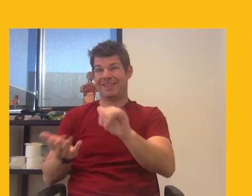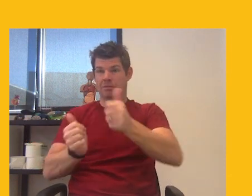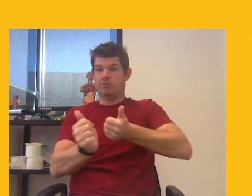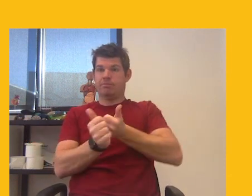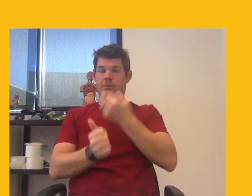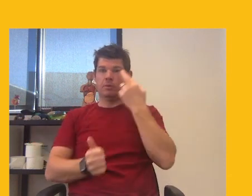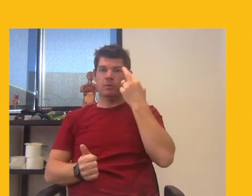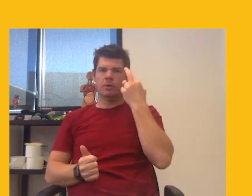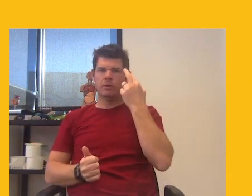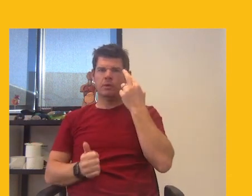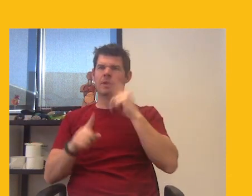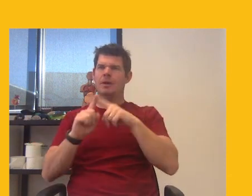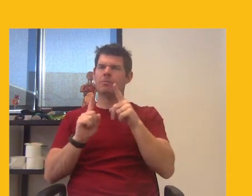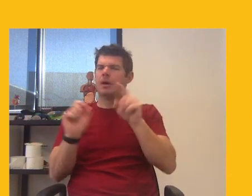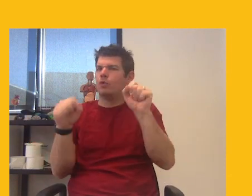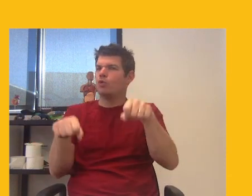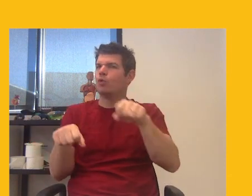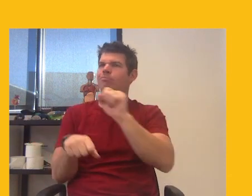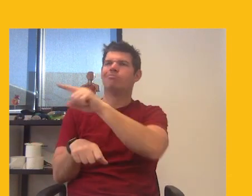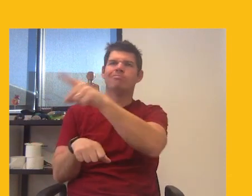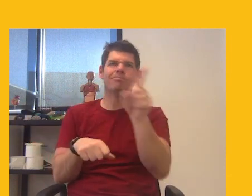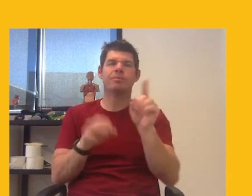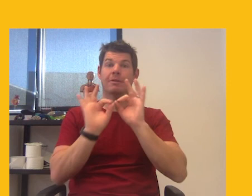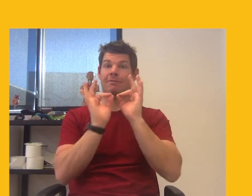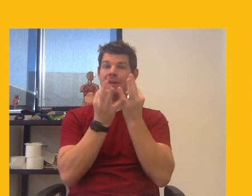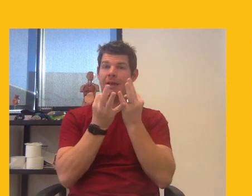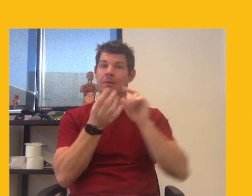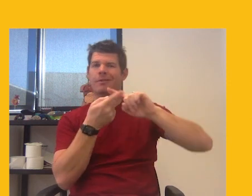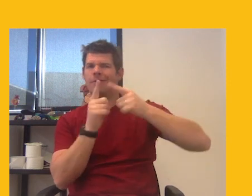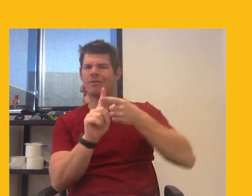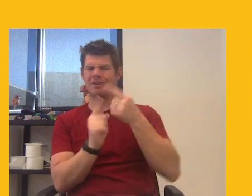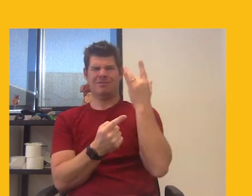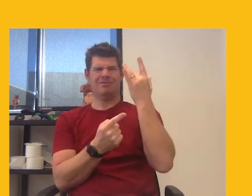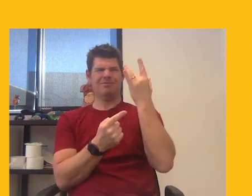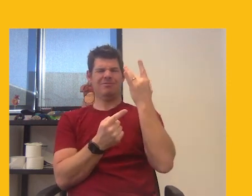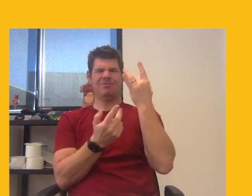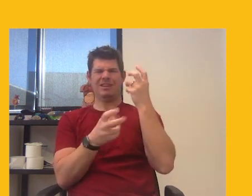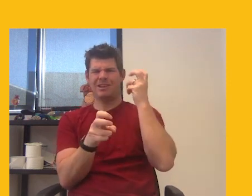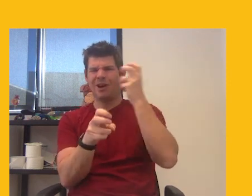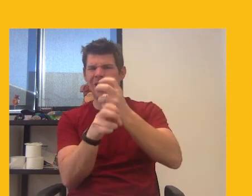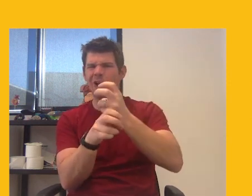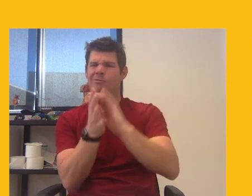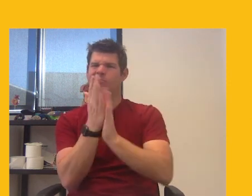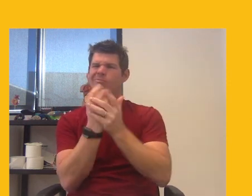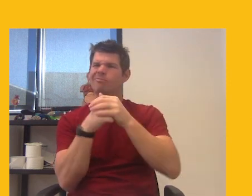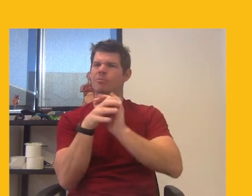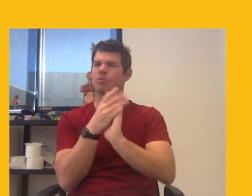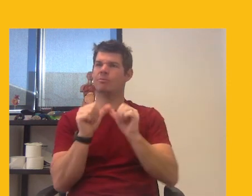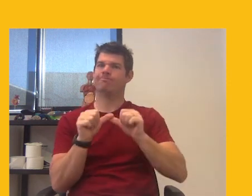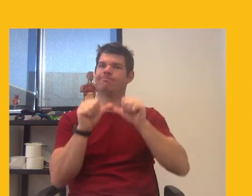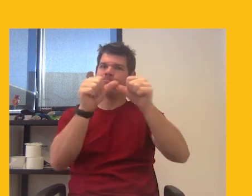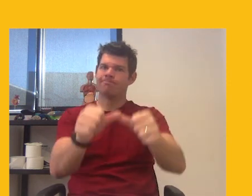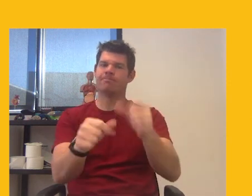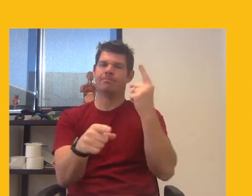about this with your family, like, why is it that we want to stop washing our hands so quickly? And perhaps the device you come up with